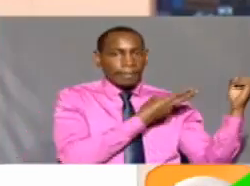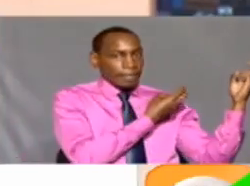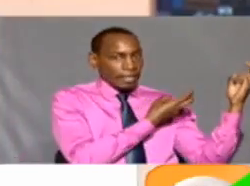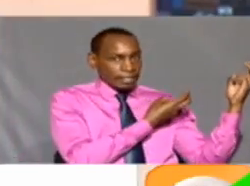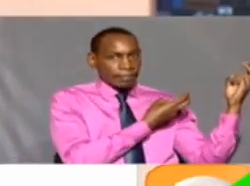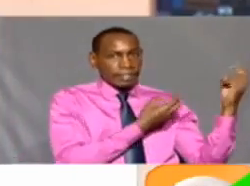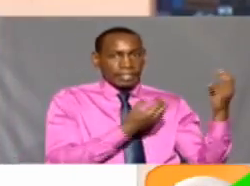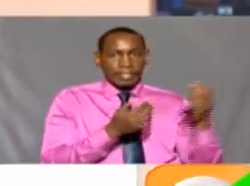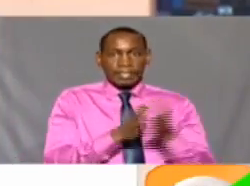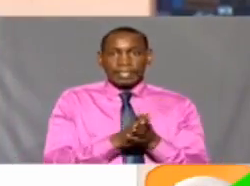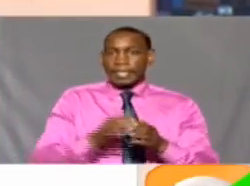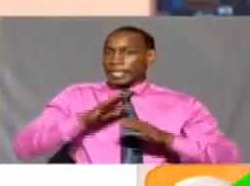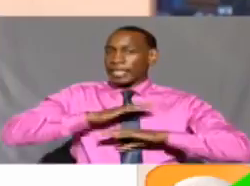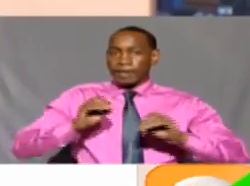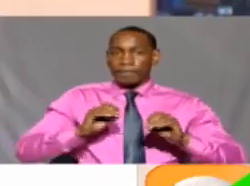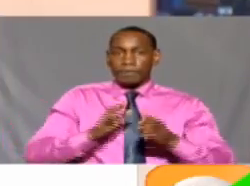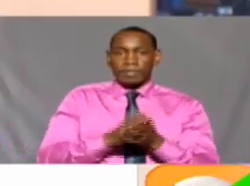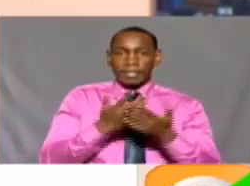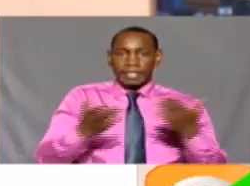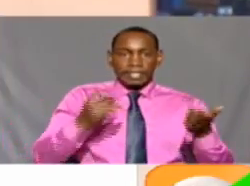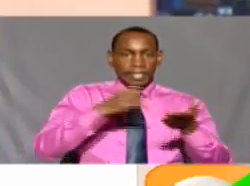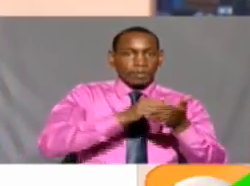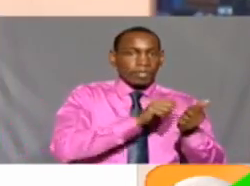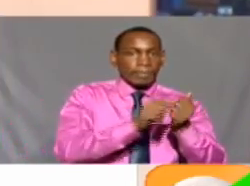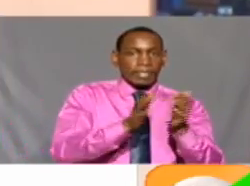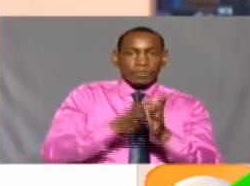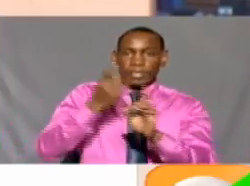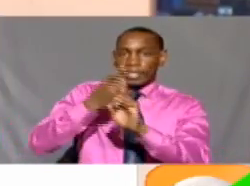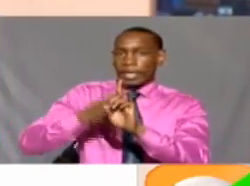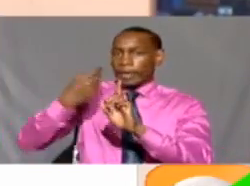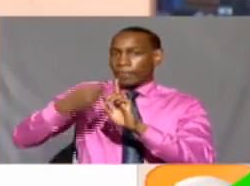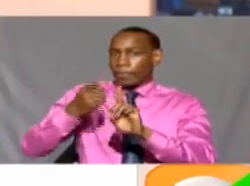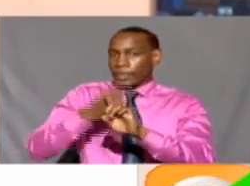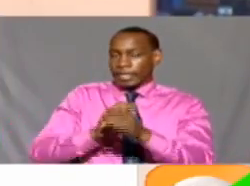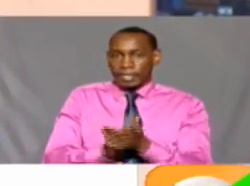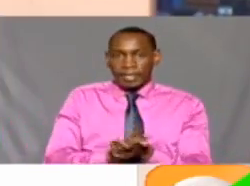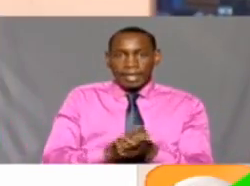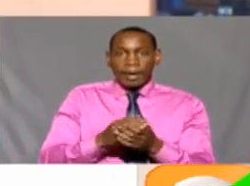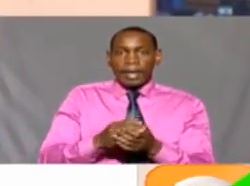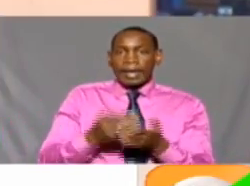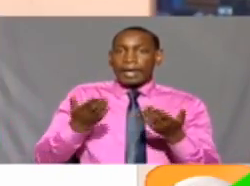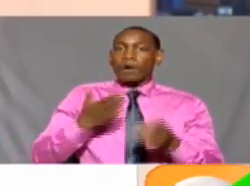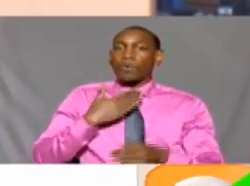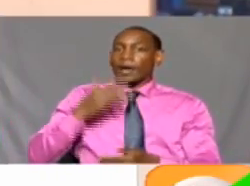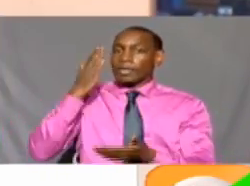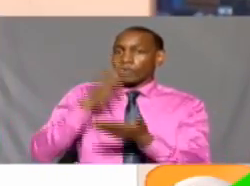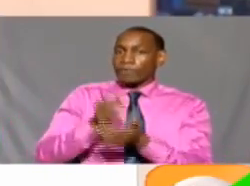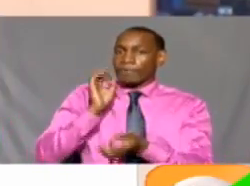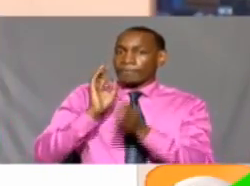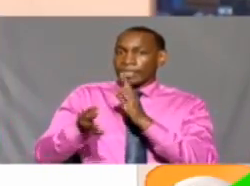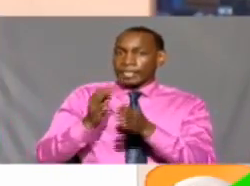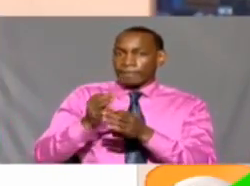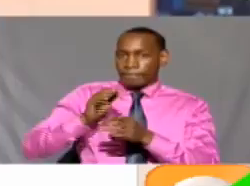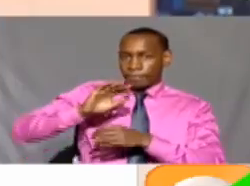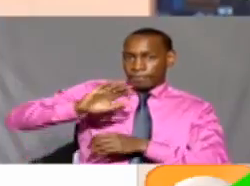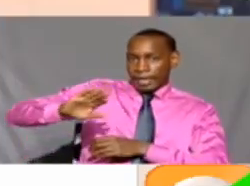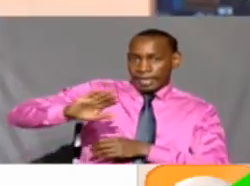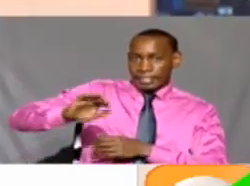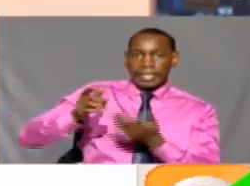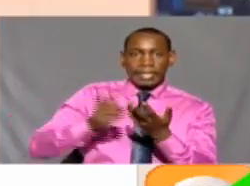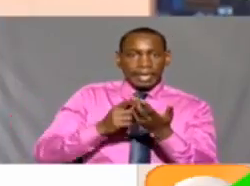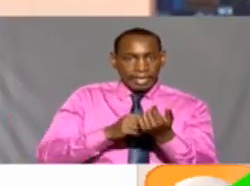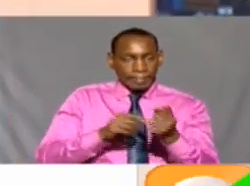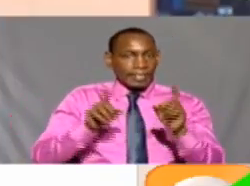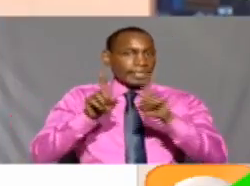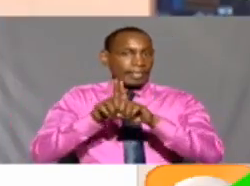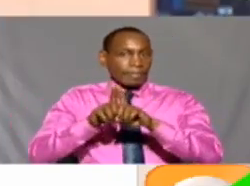some deficits for key commodities like maize and Irish potatoes. Okay. What we need to verify now is what is the size of that deficit, right, and what we need